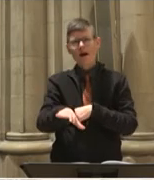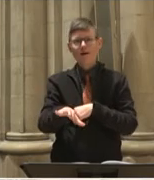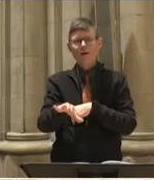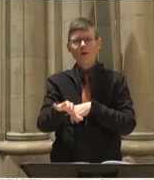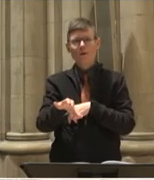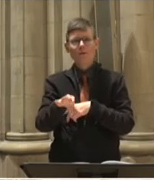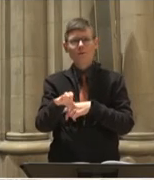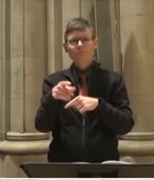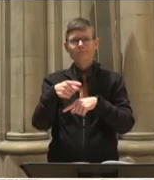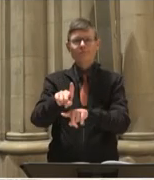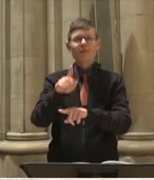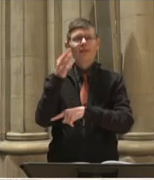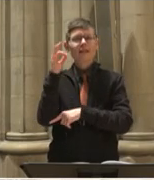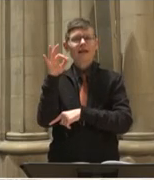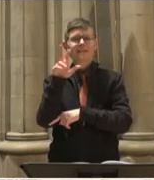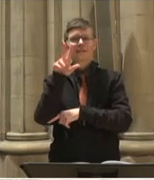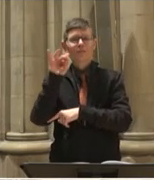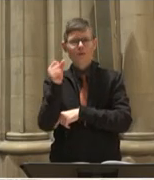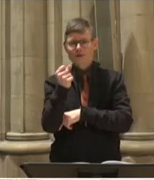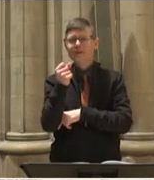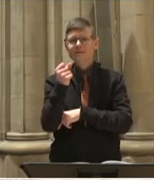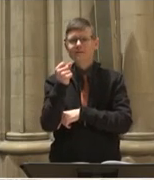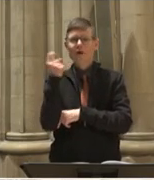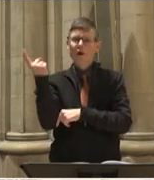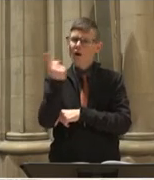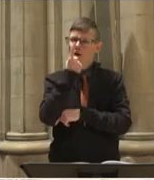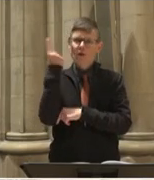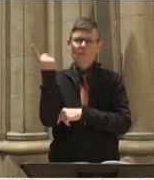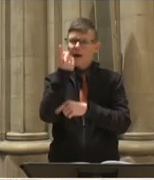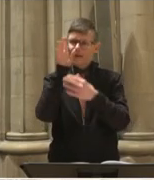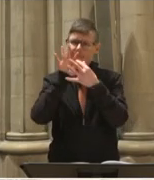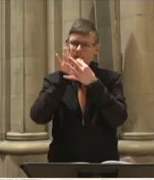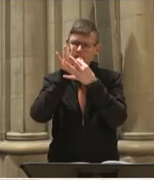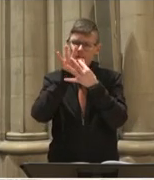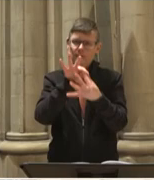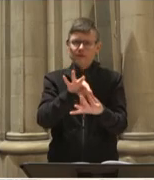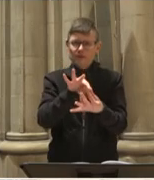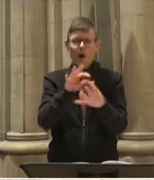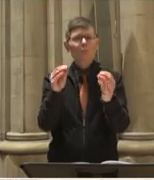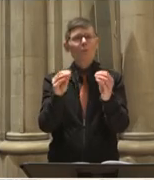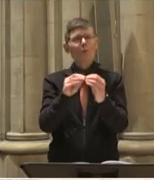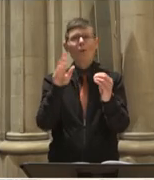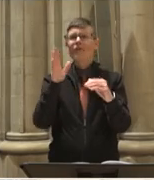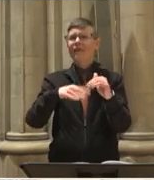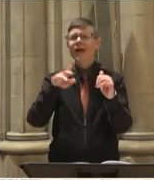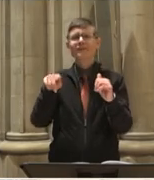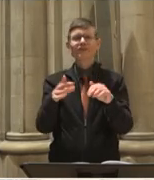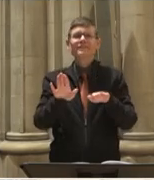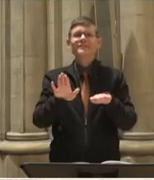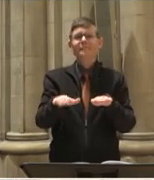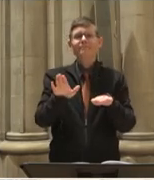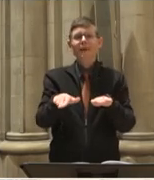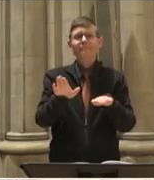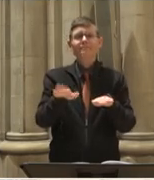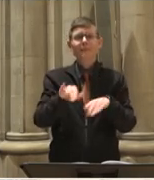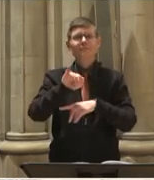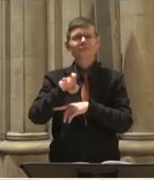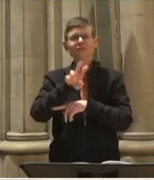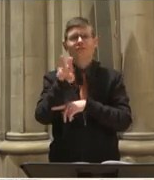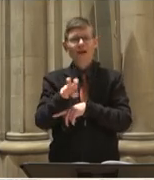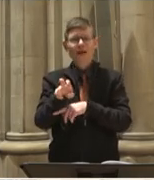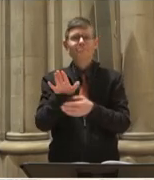the 1930s, was always about more than the foot-tapping jazz-like beats and